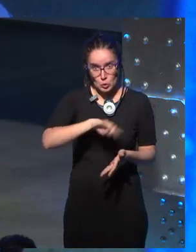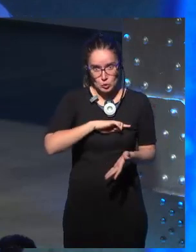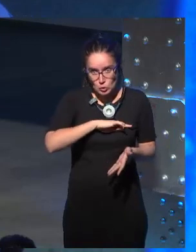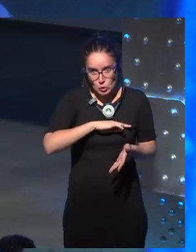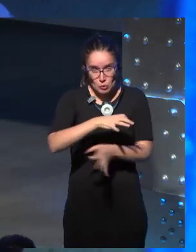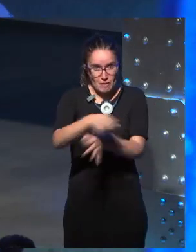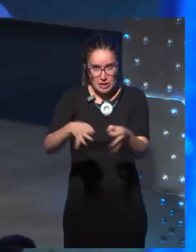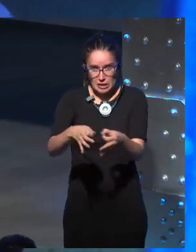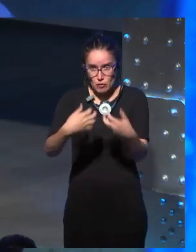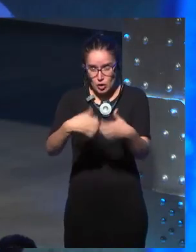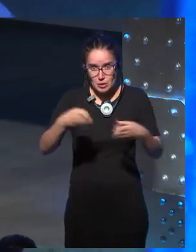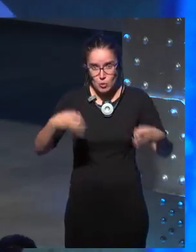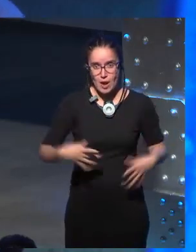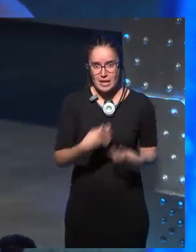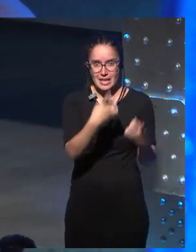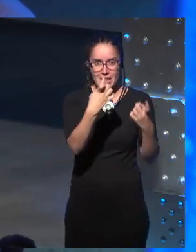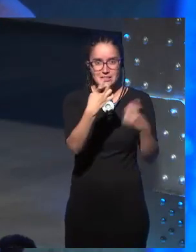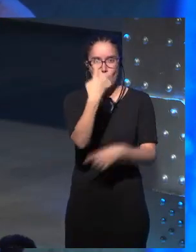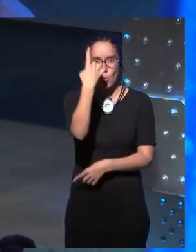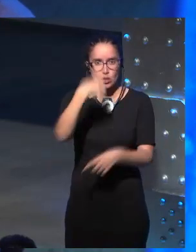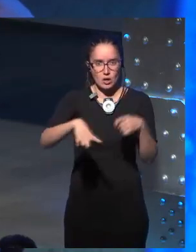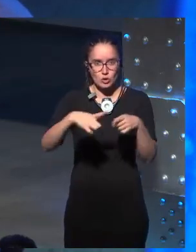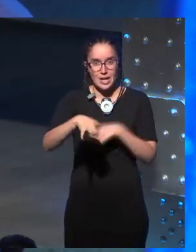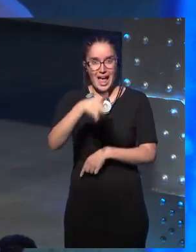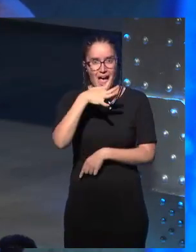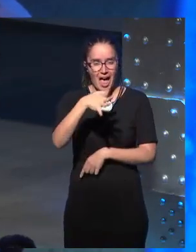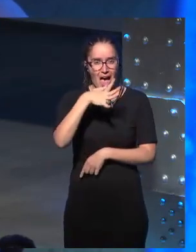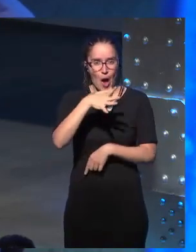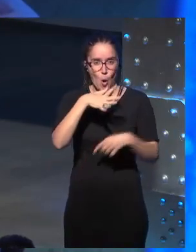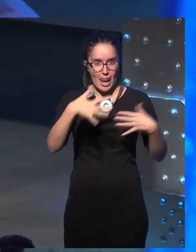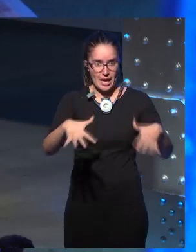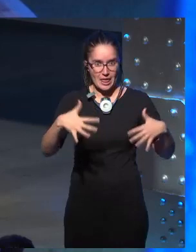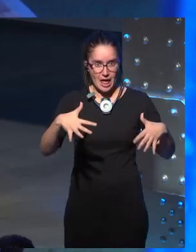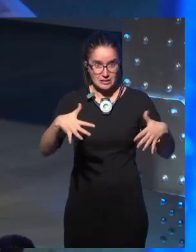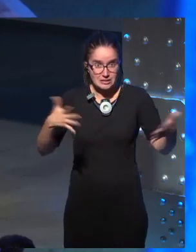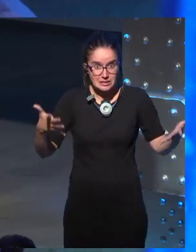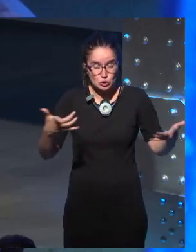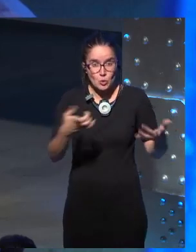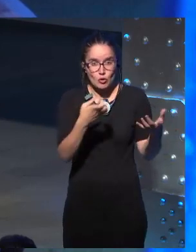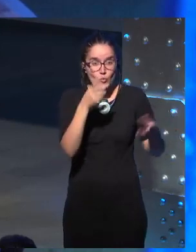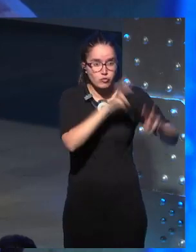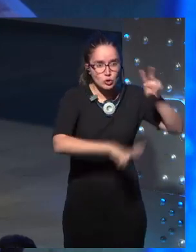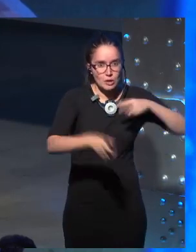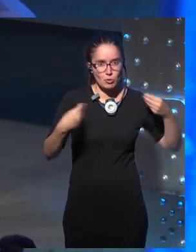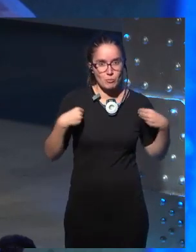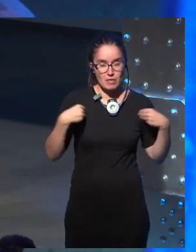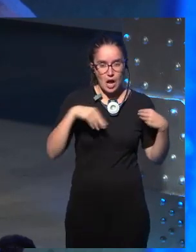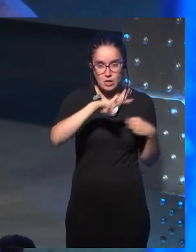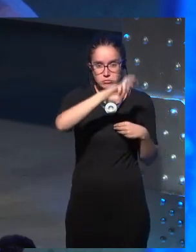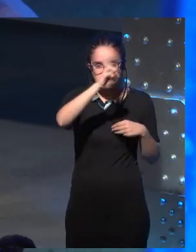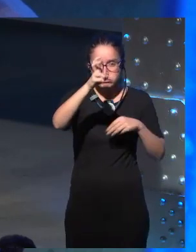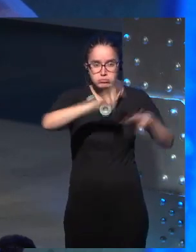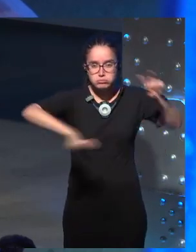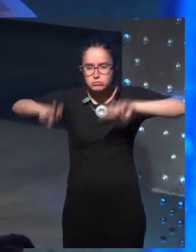needs one thing for sure: liquid water. So when we look for life somewhere else, we look for a place that